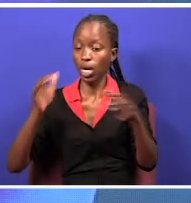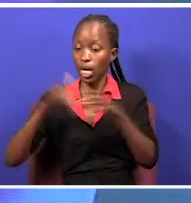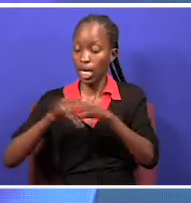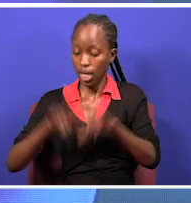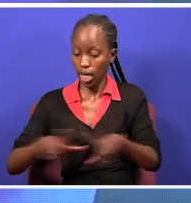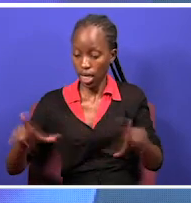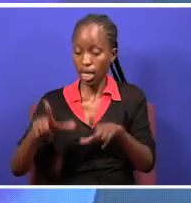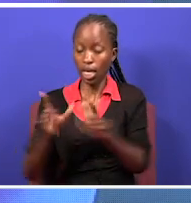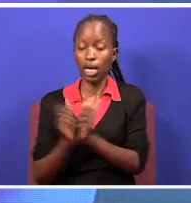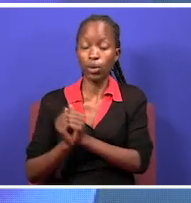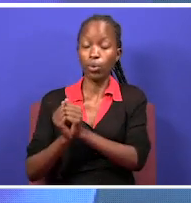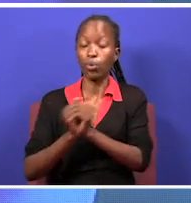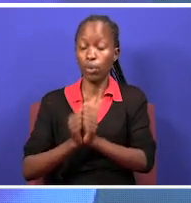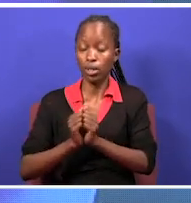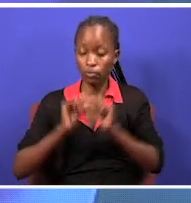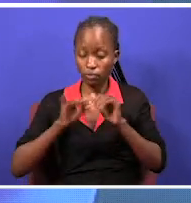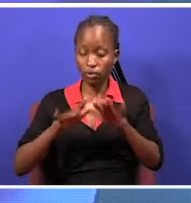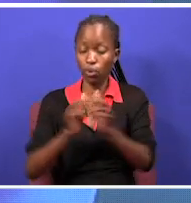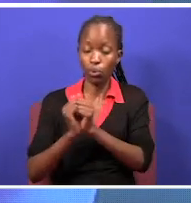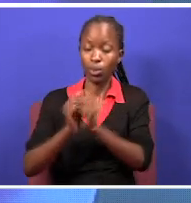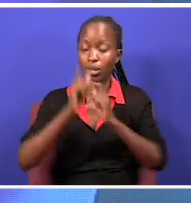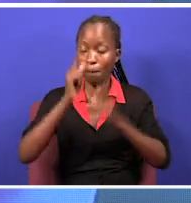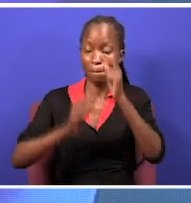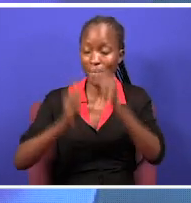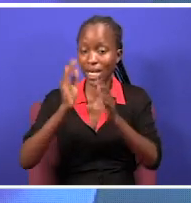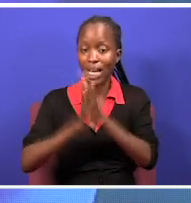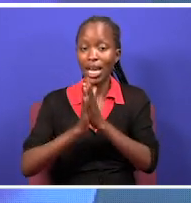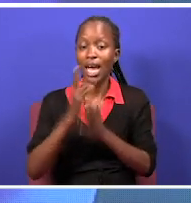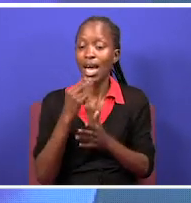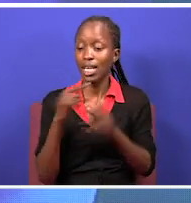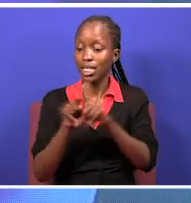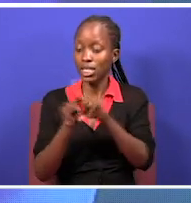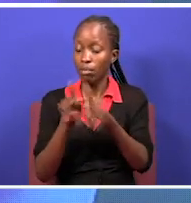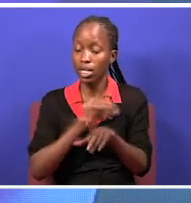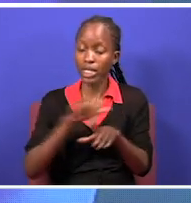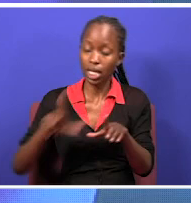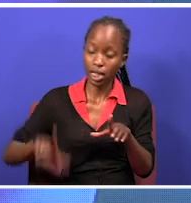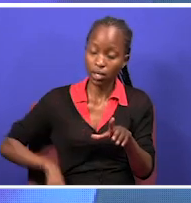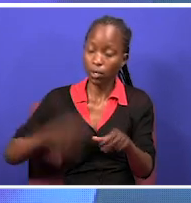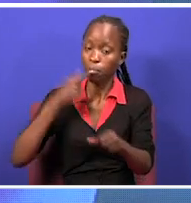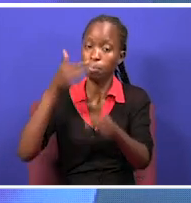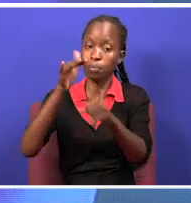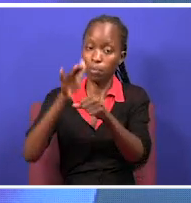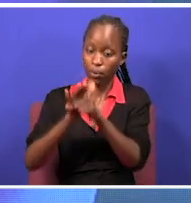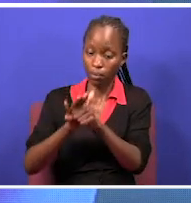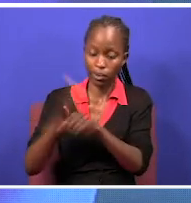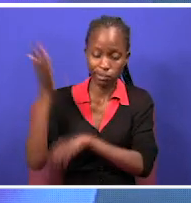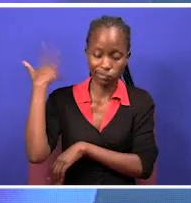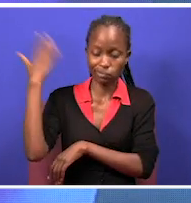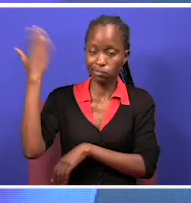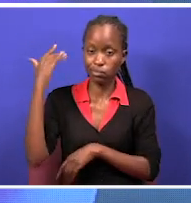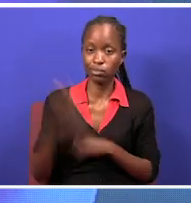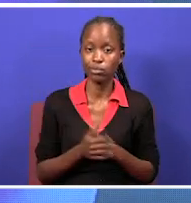land flowing with milk and honey, just as the Lord promised your fathers.